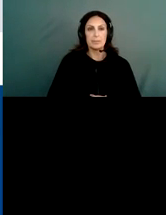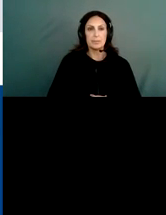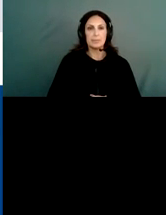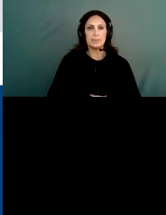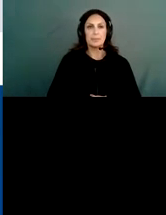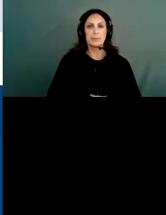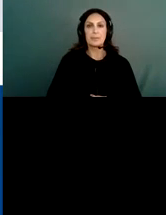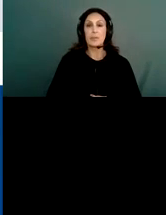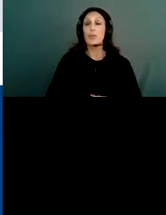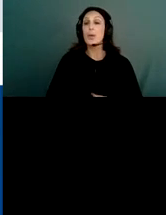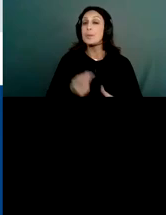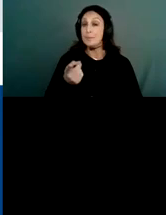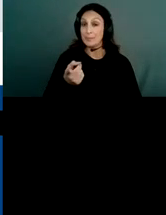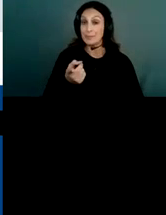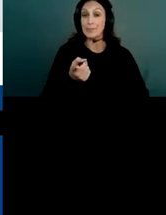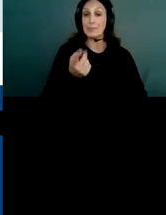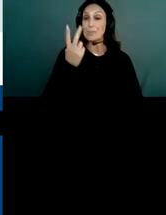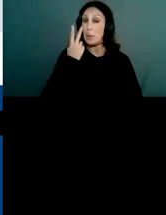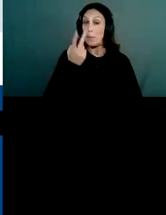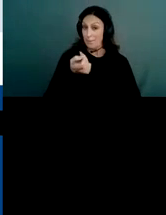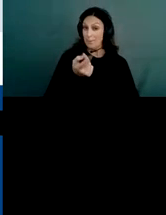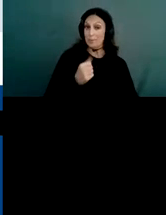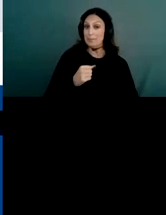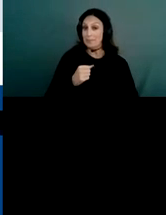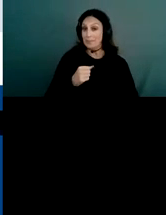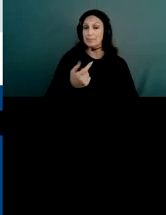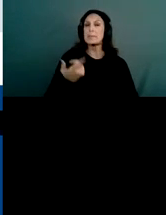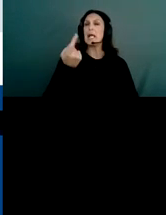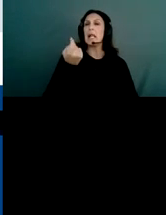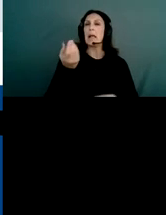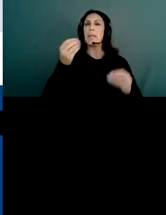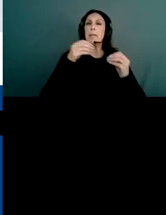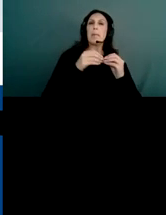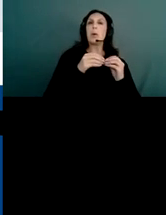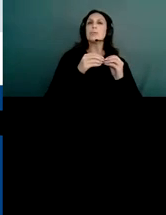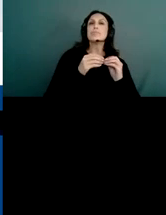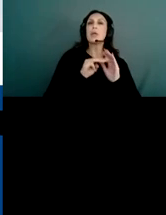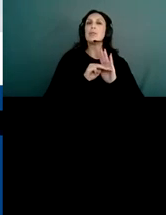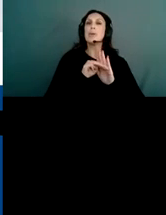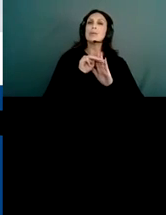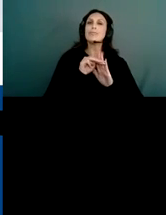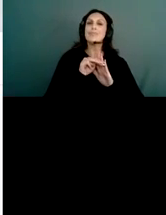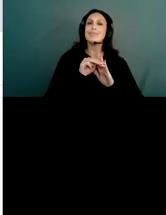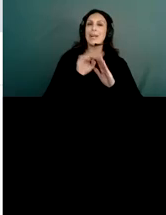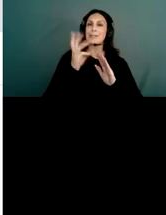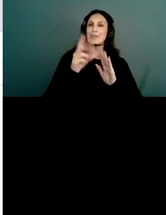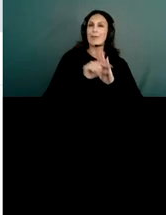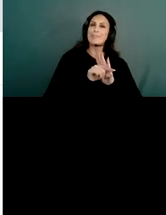As you see, when we go through it, it's a little bit more mature, trying to target those upper elementary